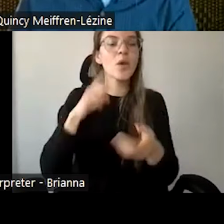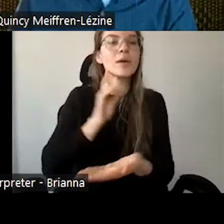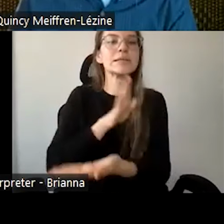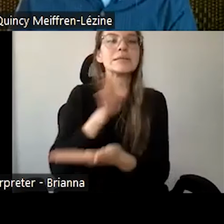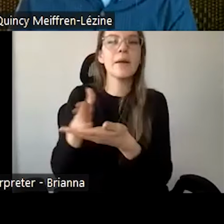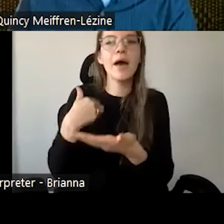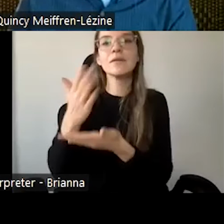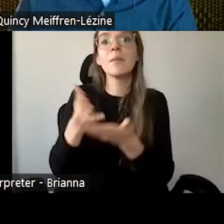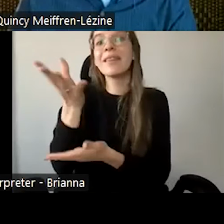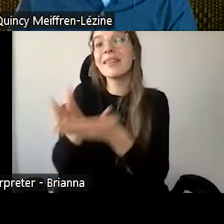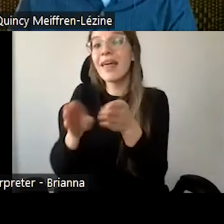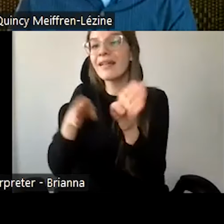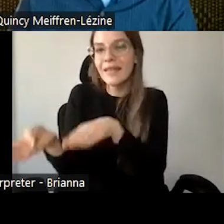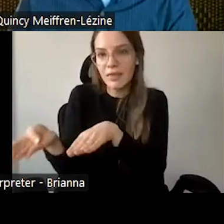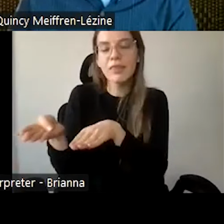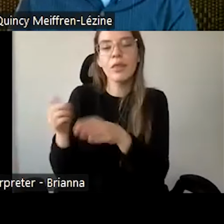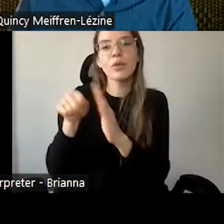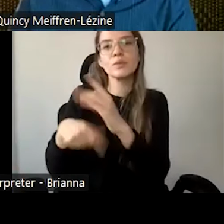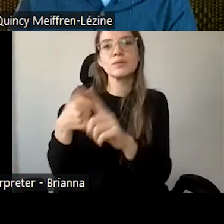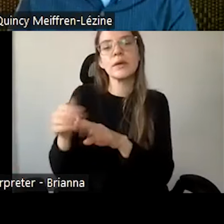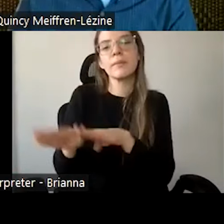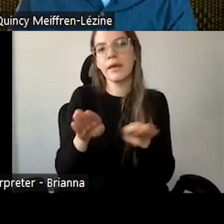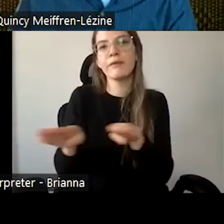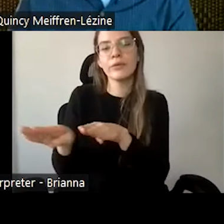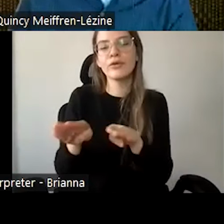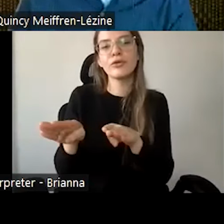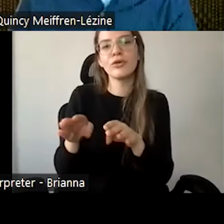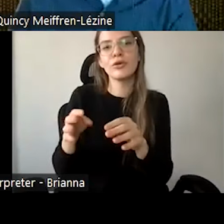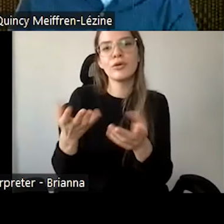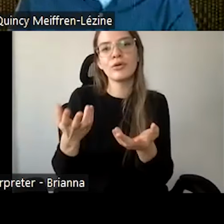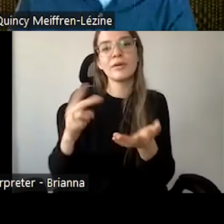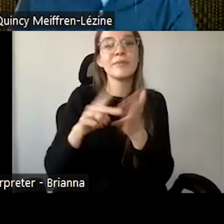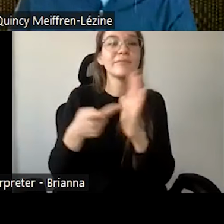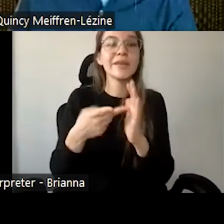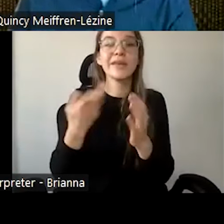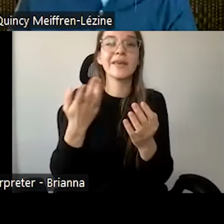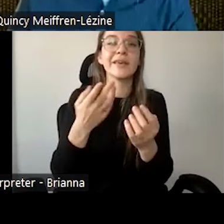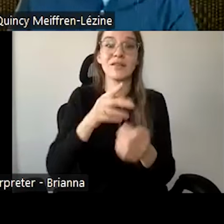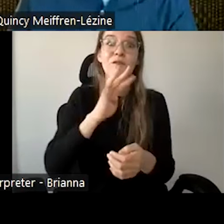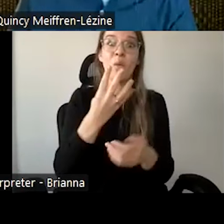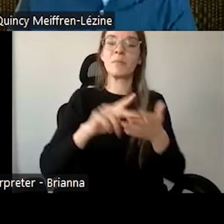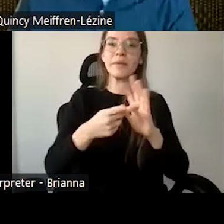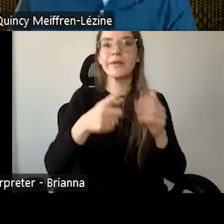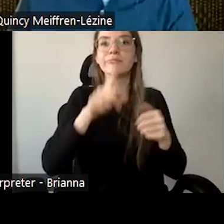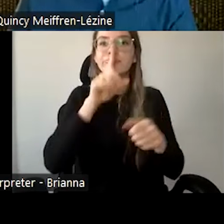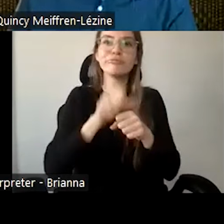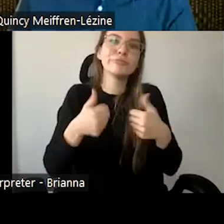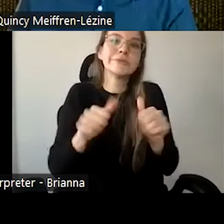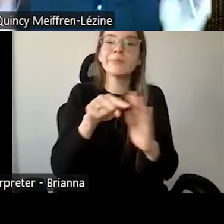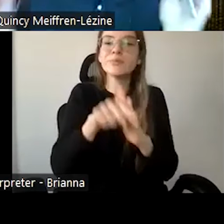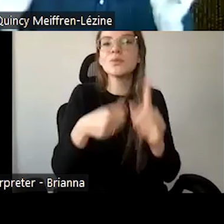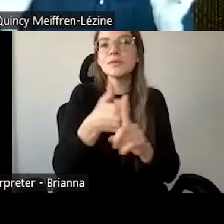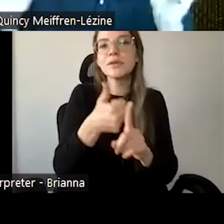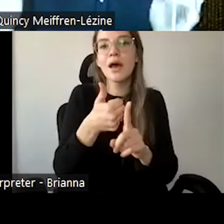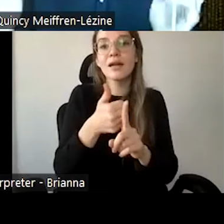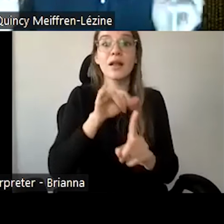suicidal behavior. And instead, they might then just have a suicide attempt, which we can use